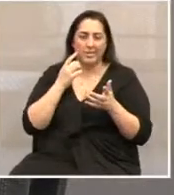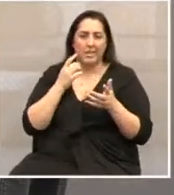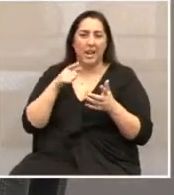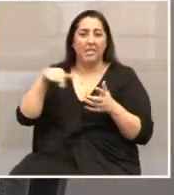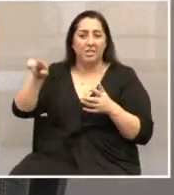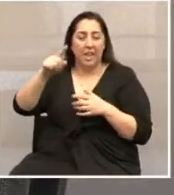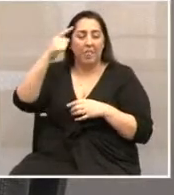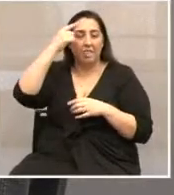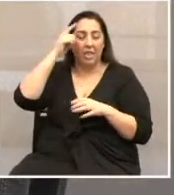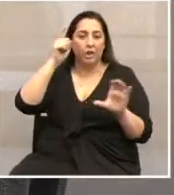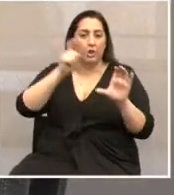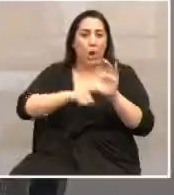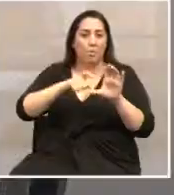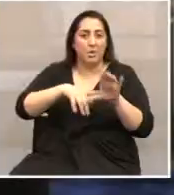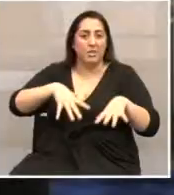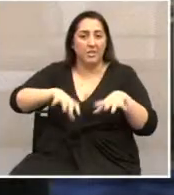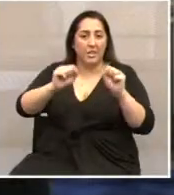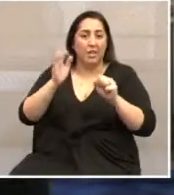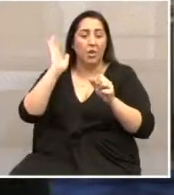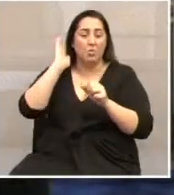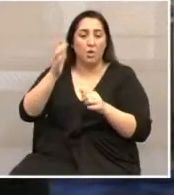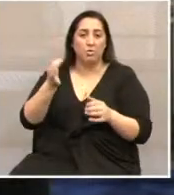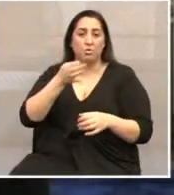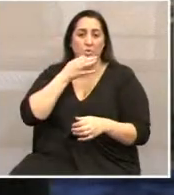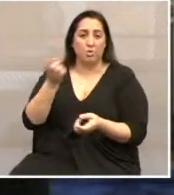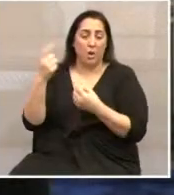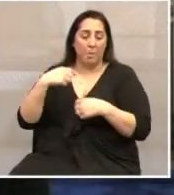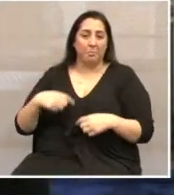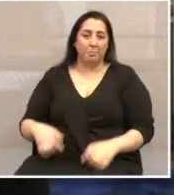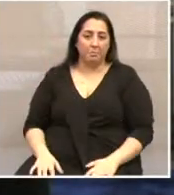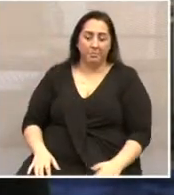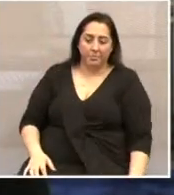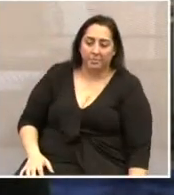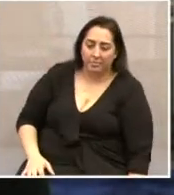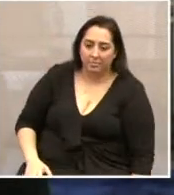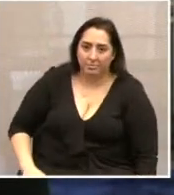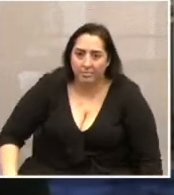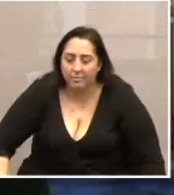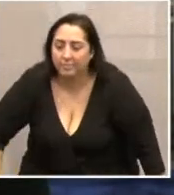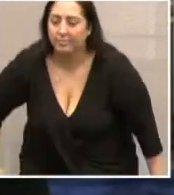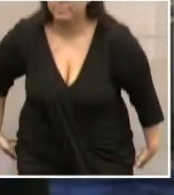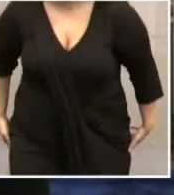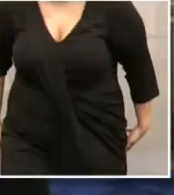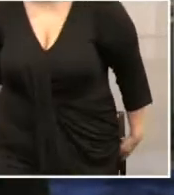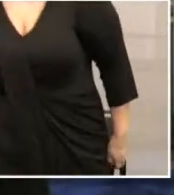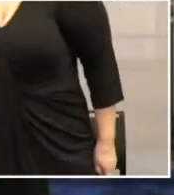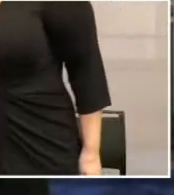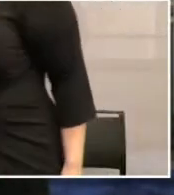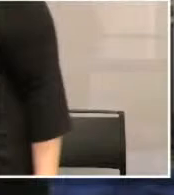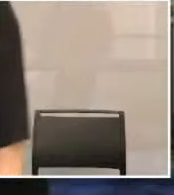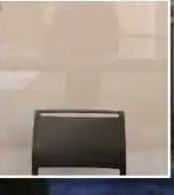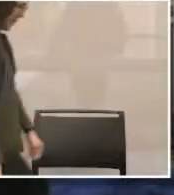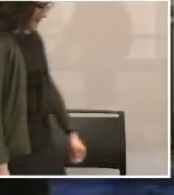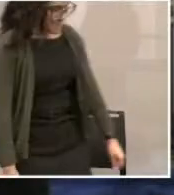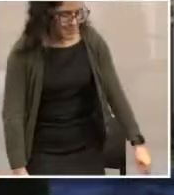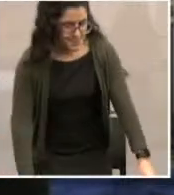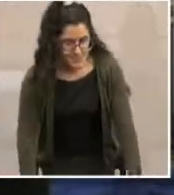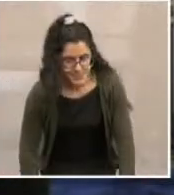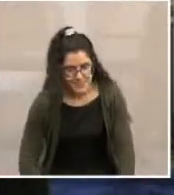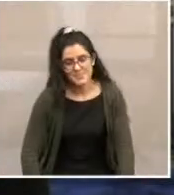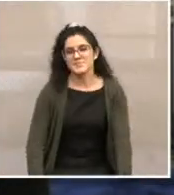is despicable stuff. Yeah, it's extremely concerning to see